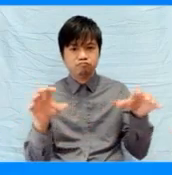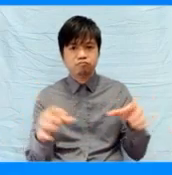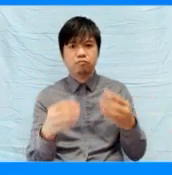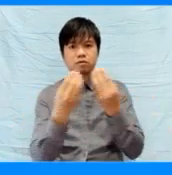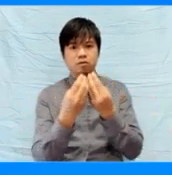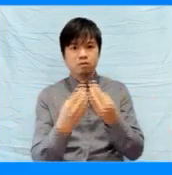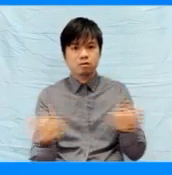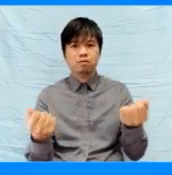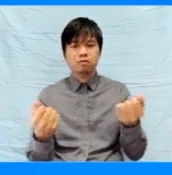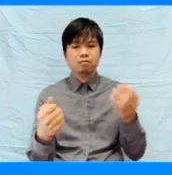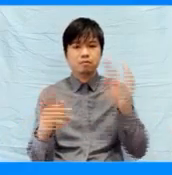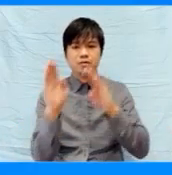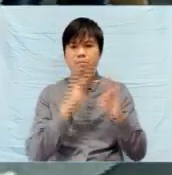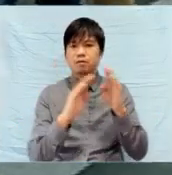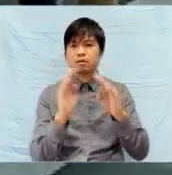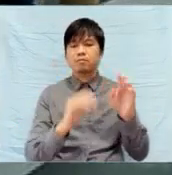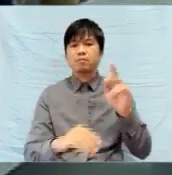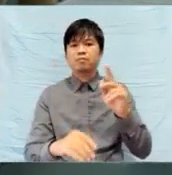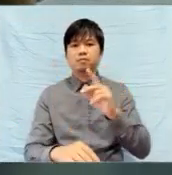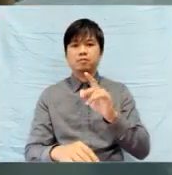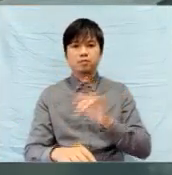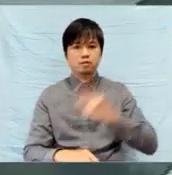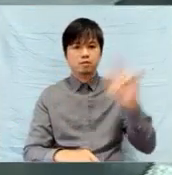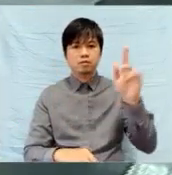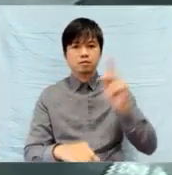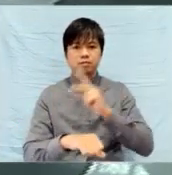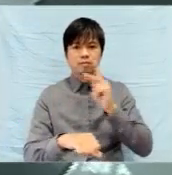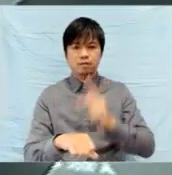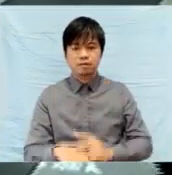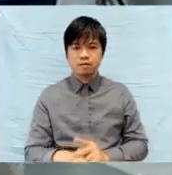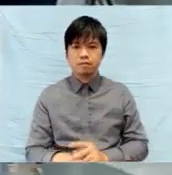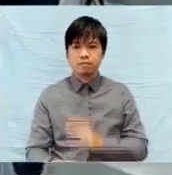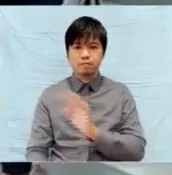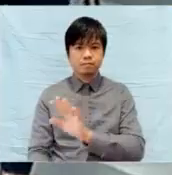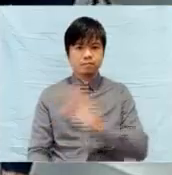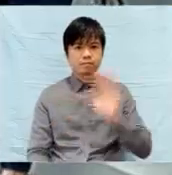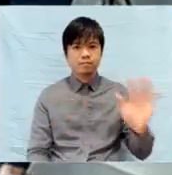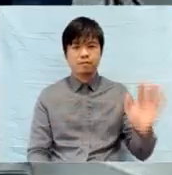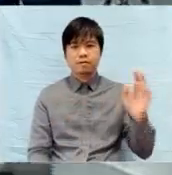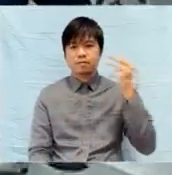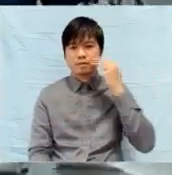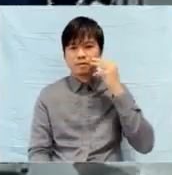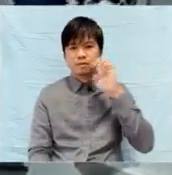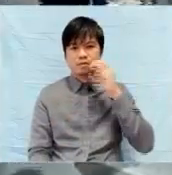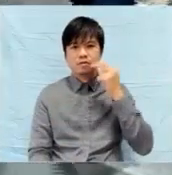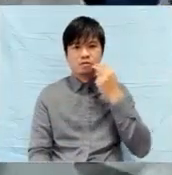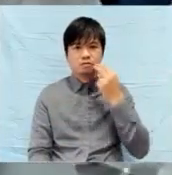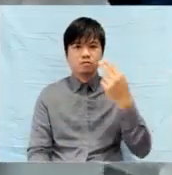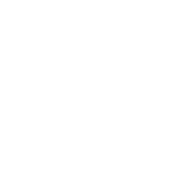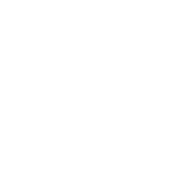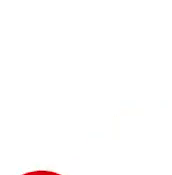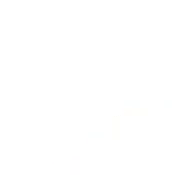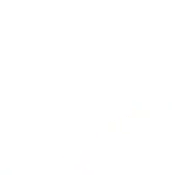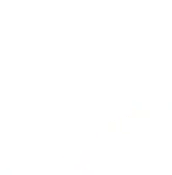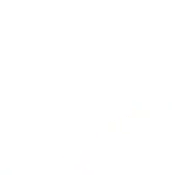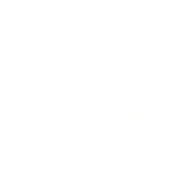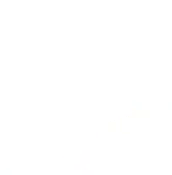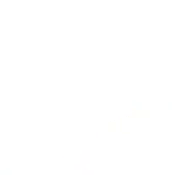mga paliparan sa bansa. Nagbabalita mula sa Frontline, Marian Enriquez, News 5.